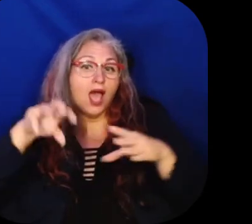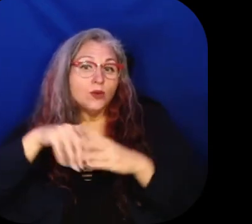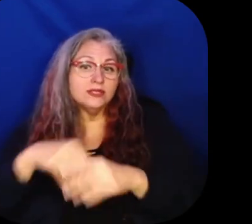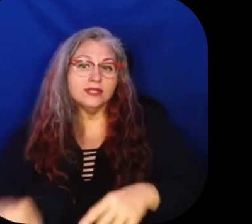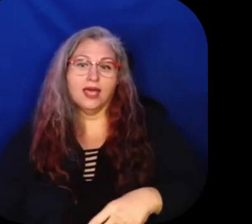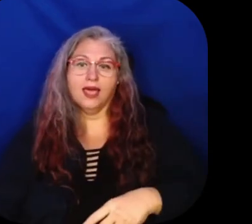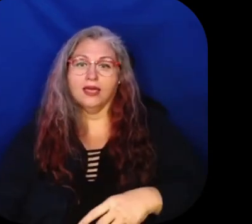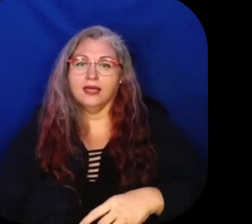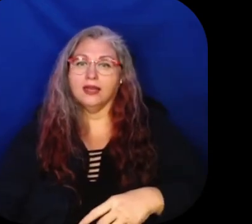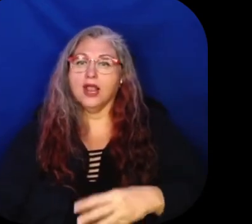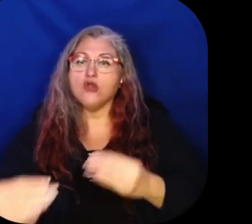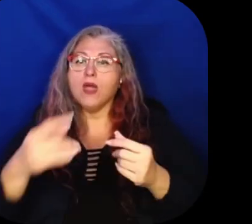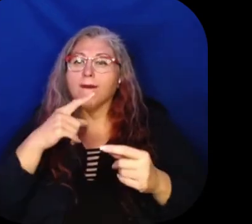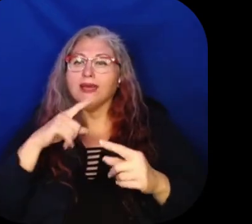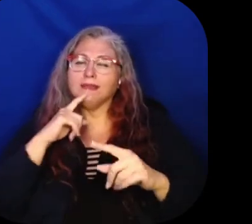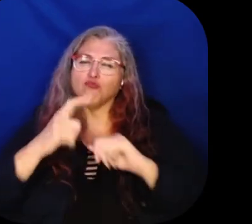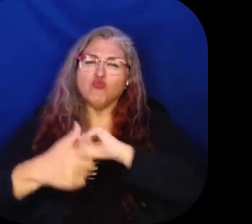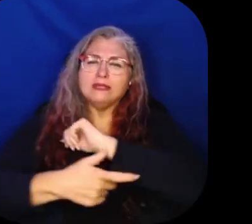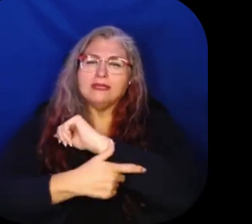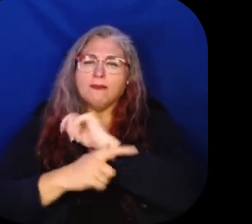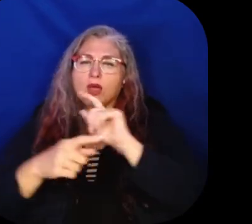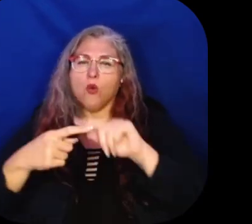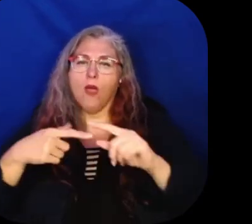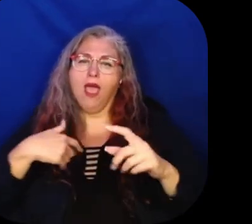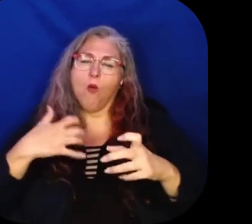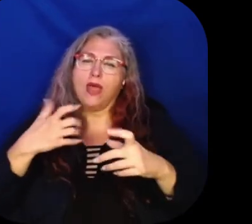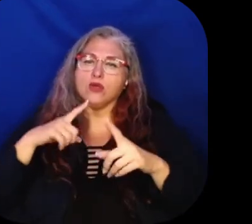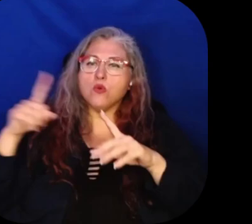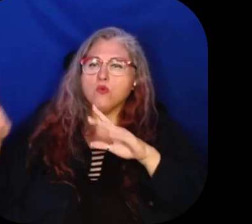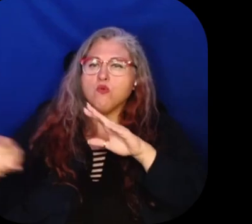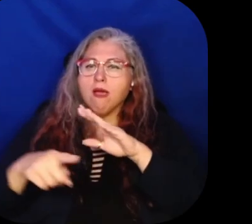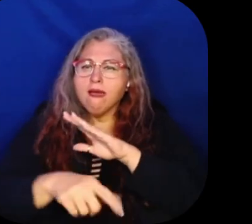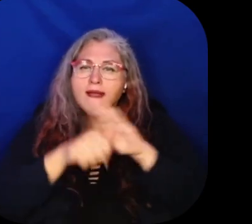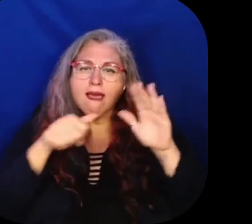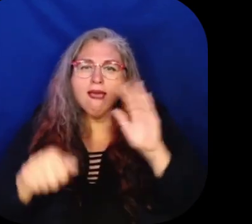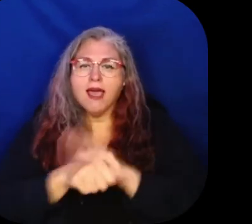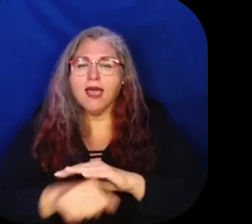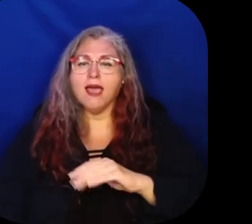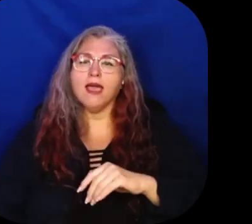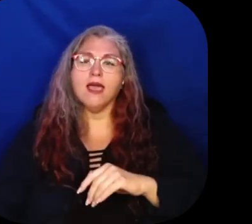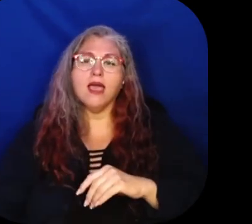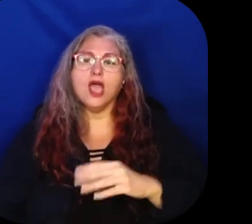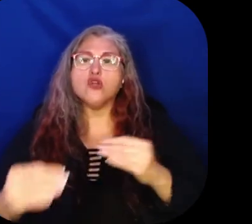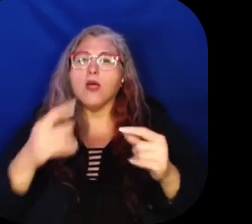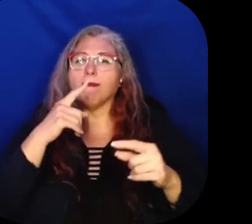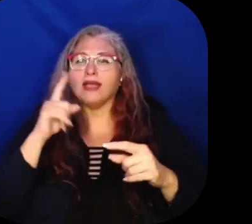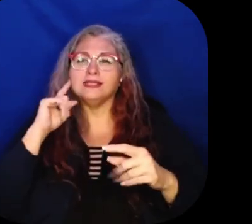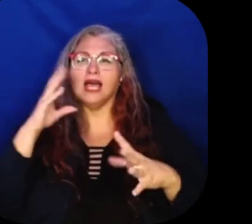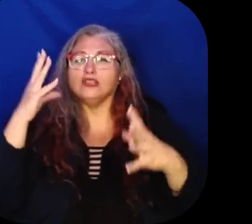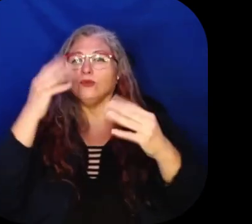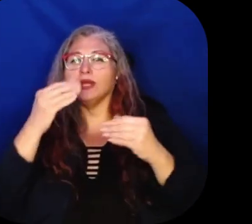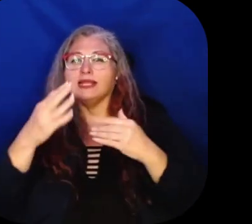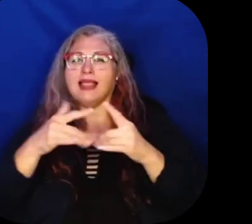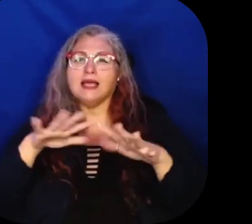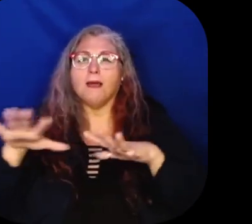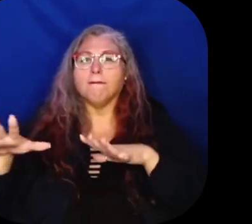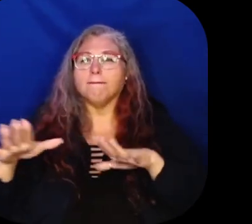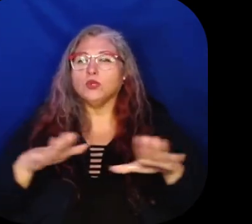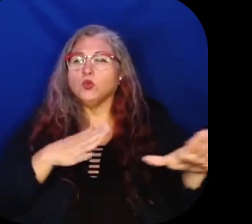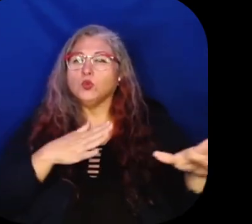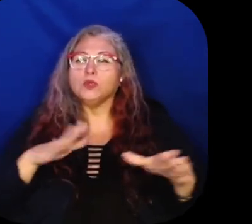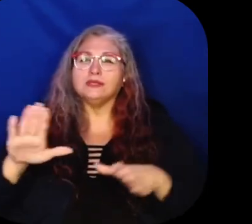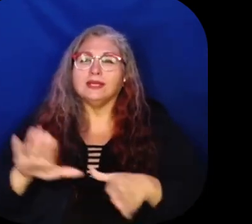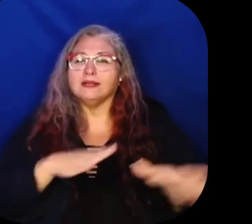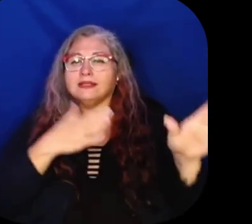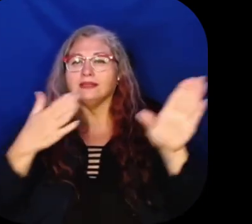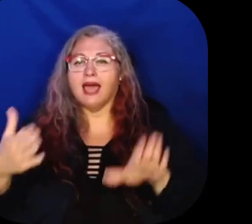be so tempting when I wanna go hide. Ground mouth sounds so pretty, a kind of musical died. Ground mouth